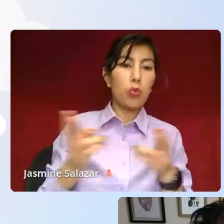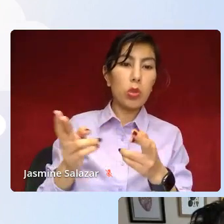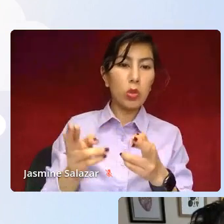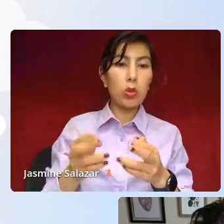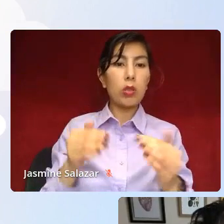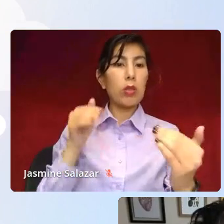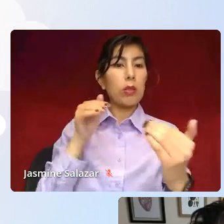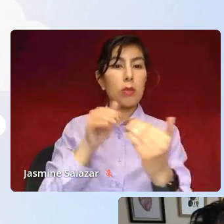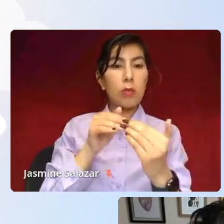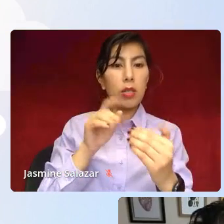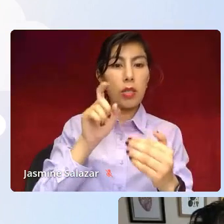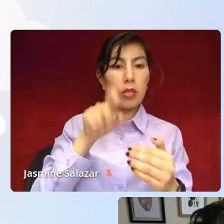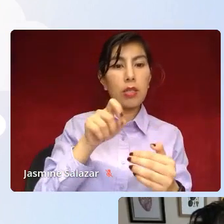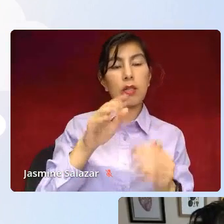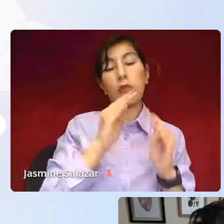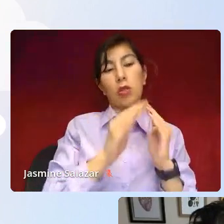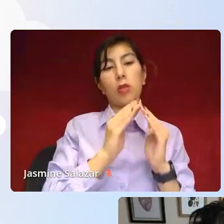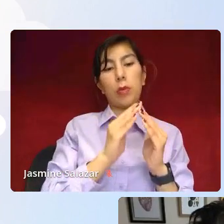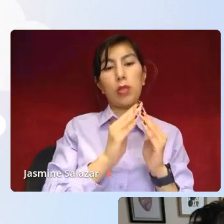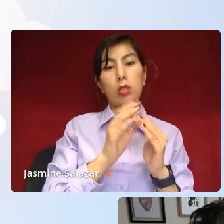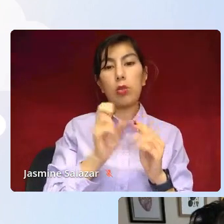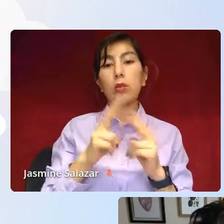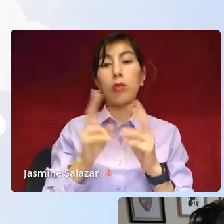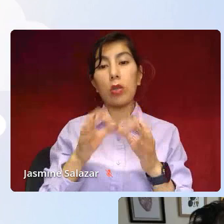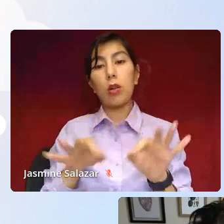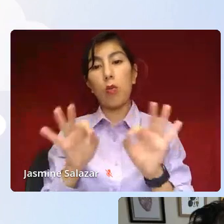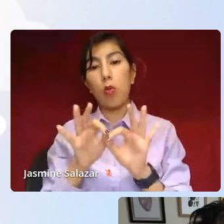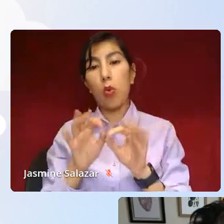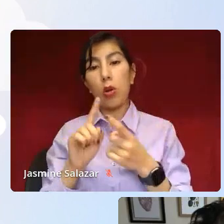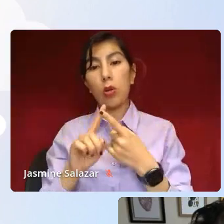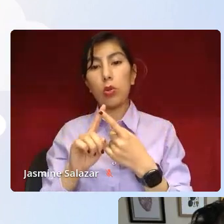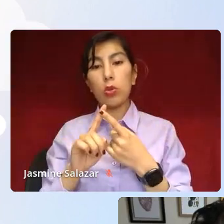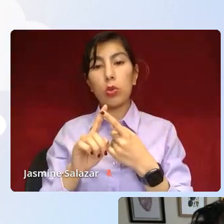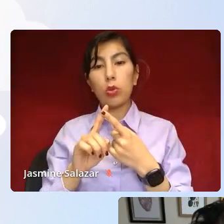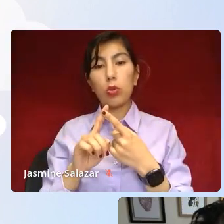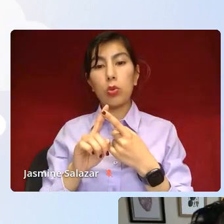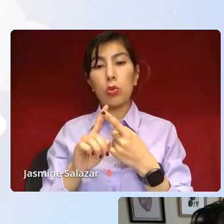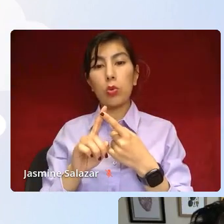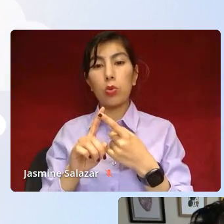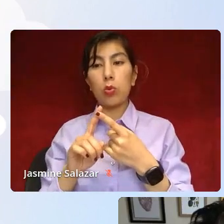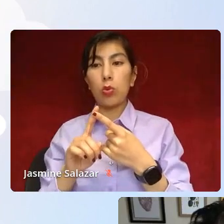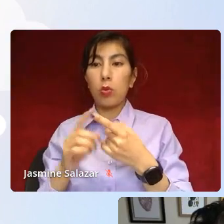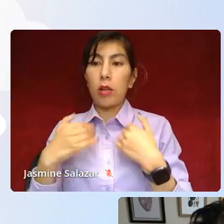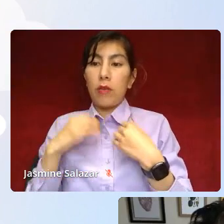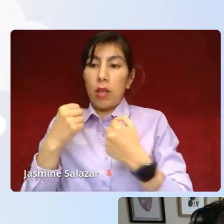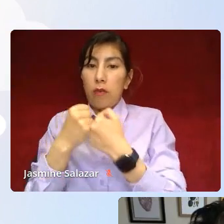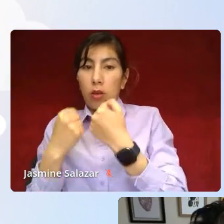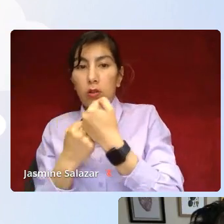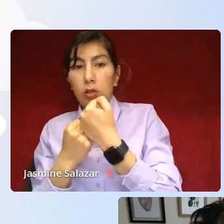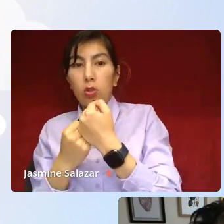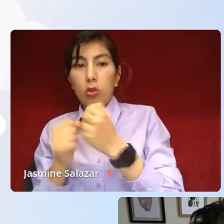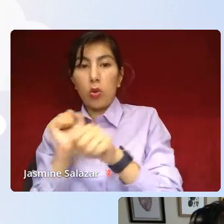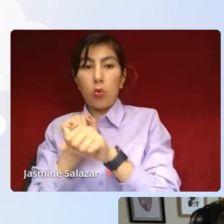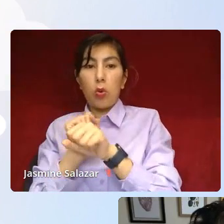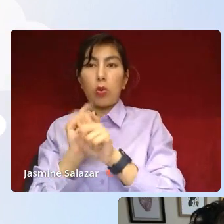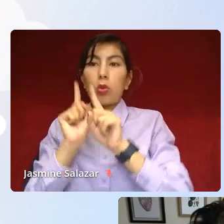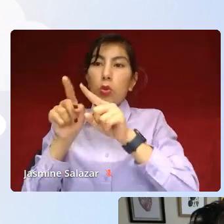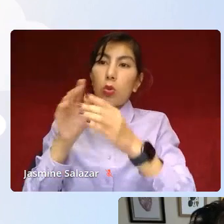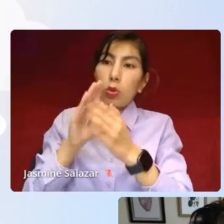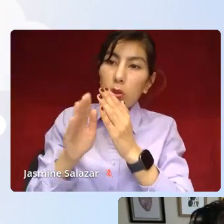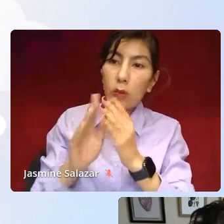needs of the community. So it's very important to, with that foundational work, to go to the community, go to